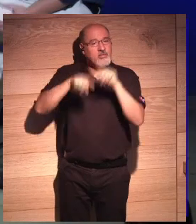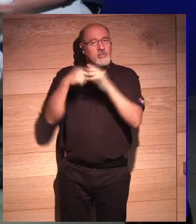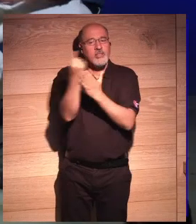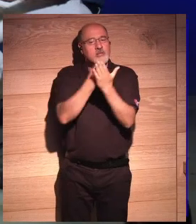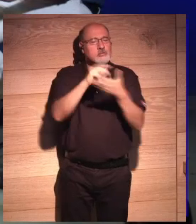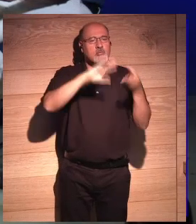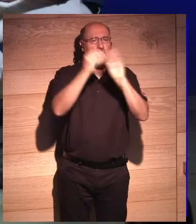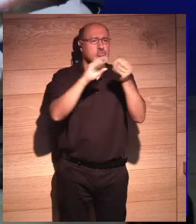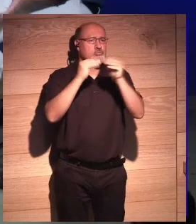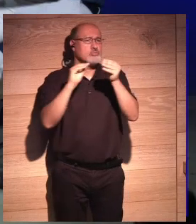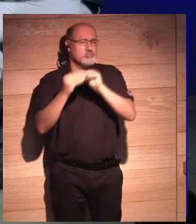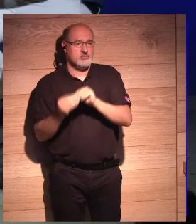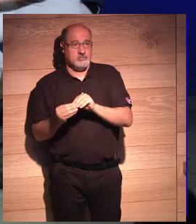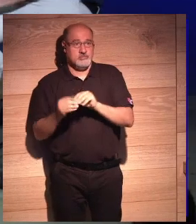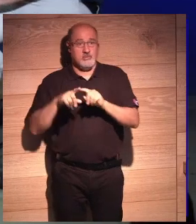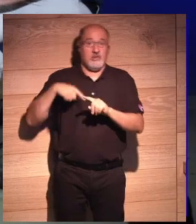to HoloLens.